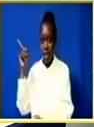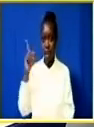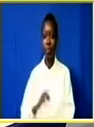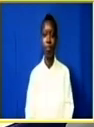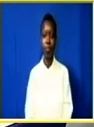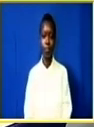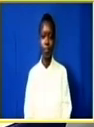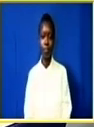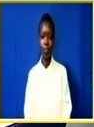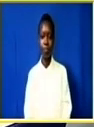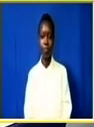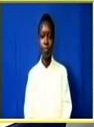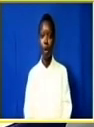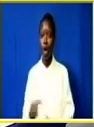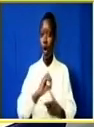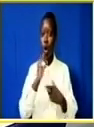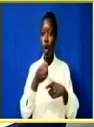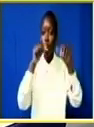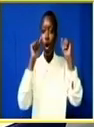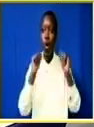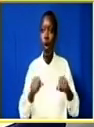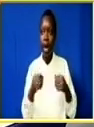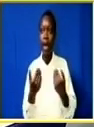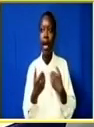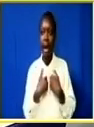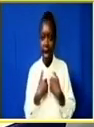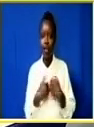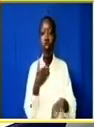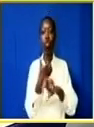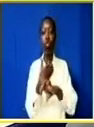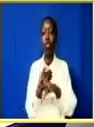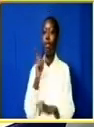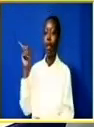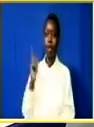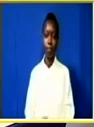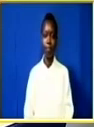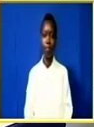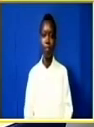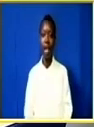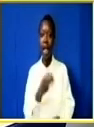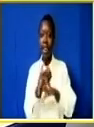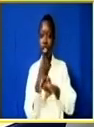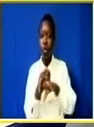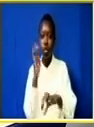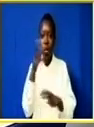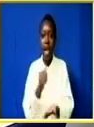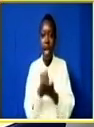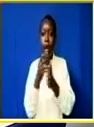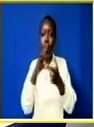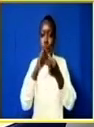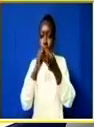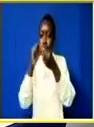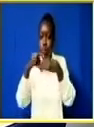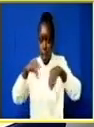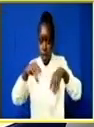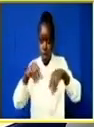cover crops. Mm. Or you can put stones. Mm-hmm. The stones are going to hold the soil. To hold the